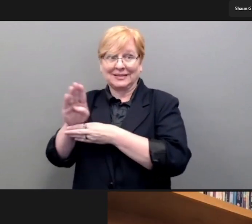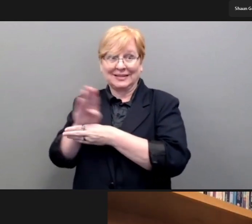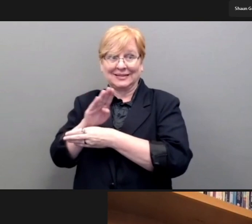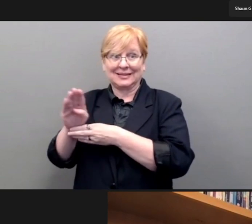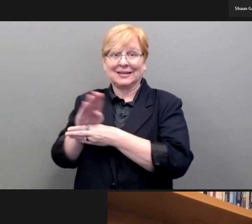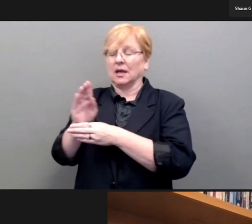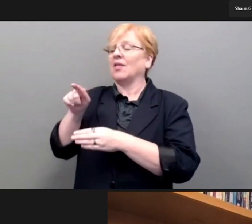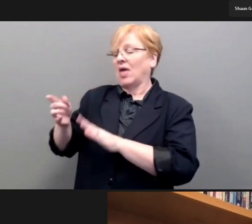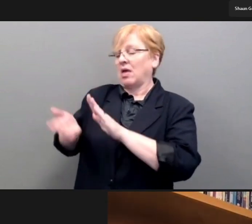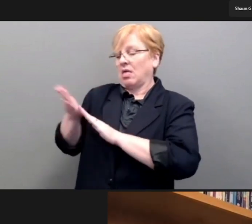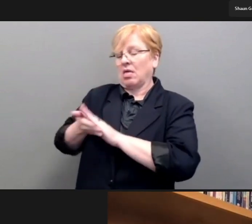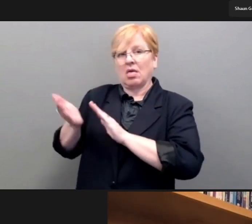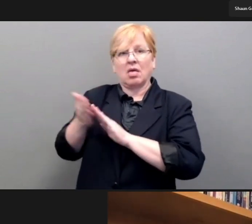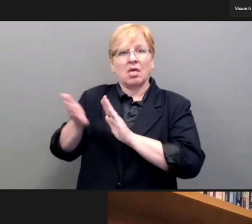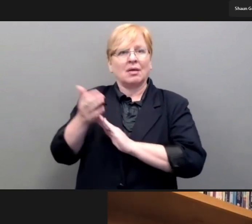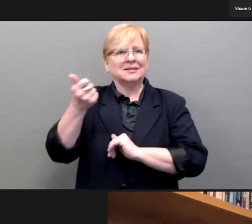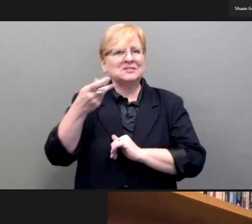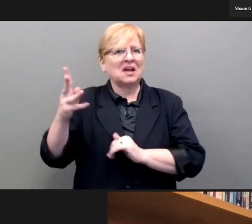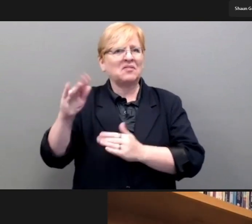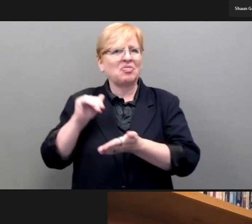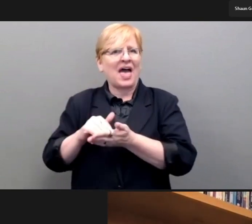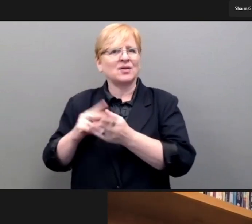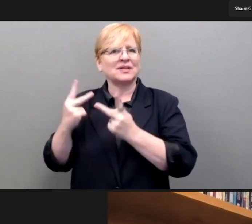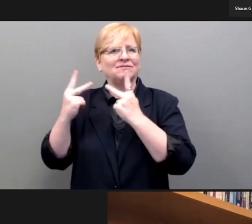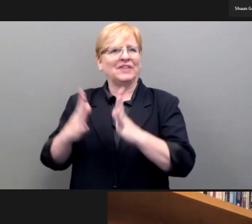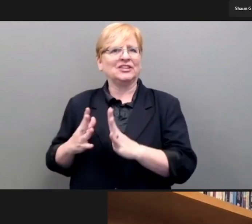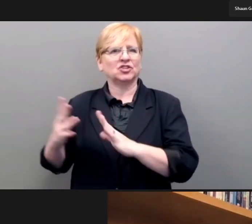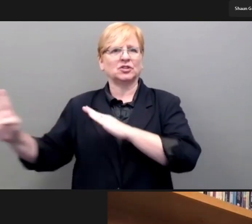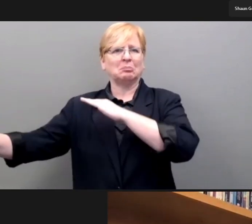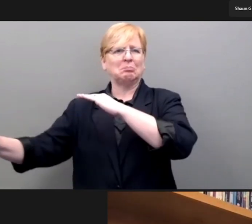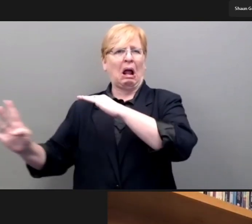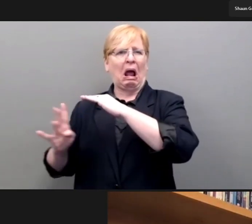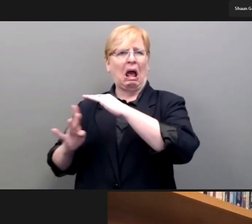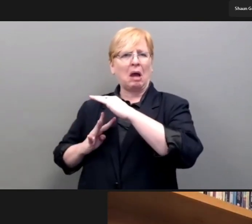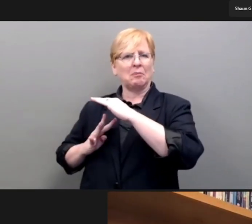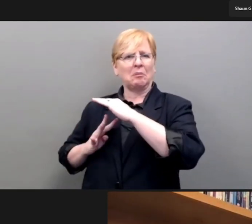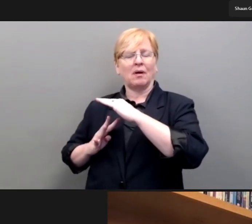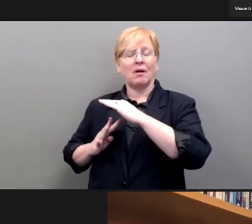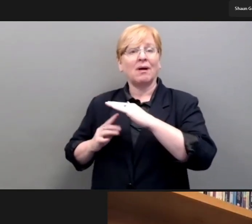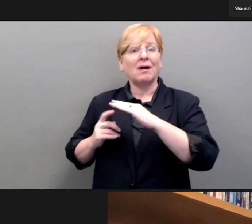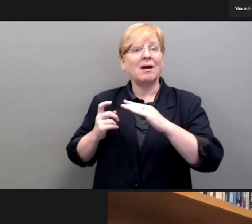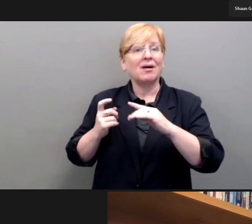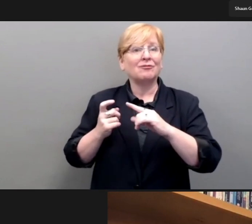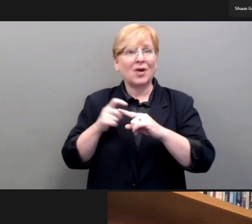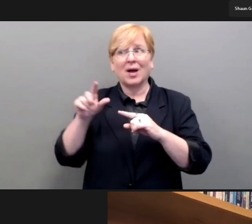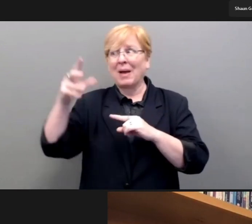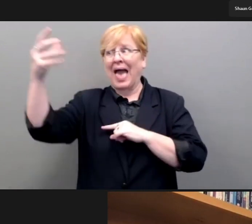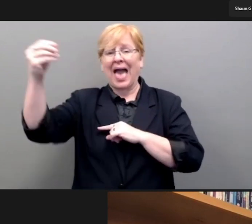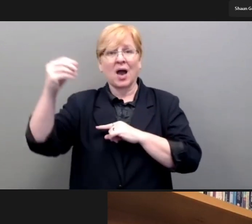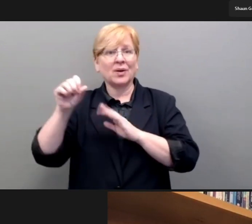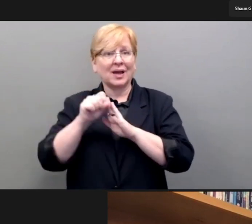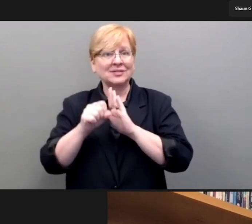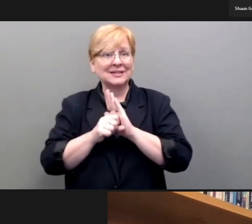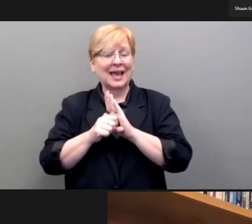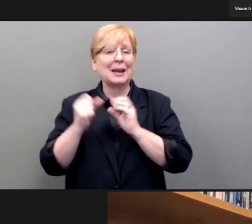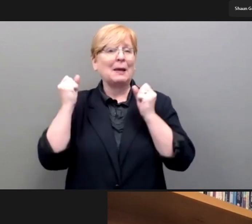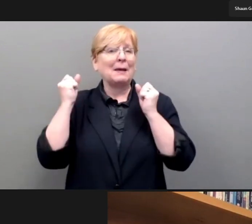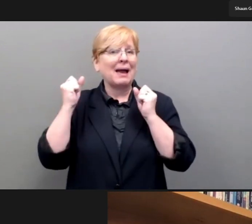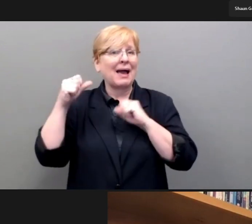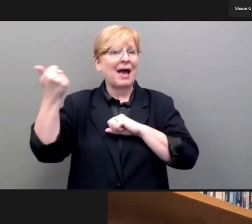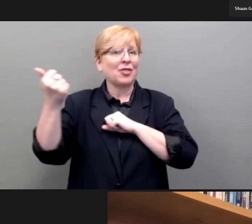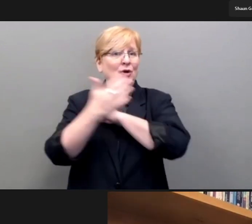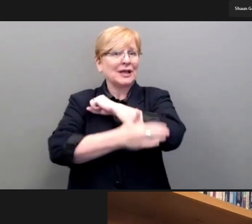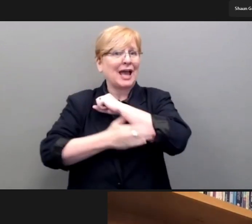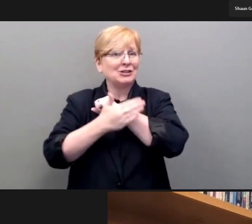visitors, many of which are already in New Mexico, from other states and other countries. And many of the artists that participate in the